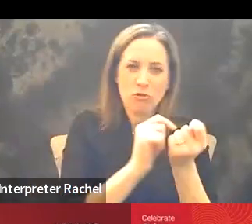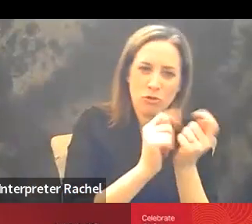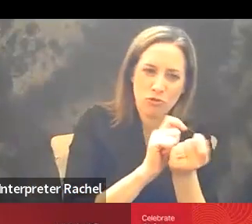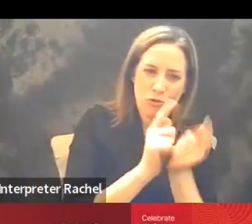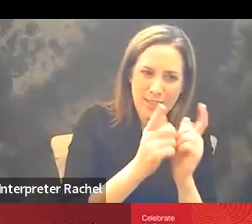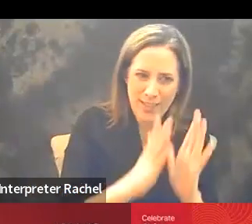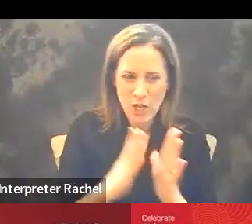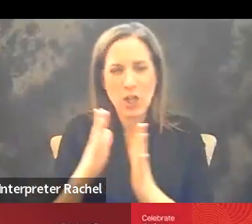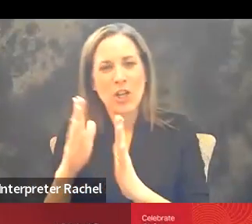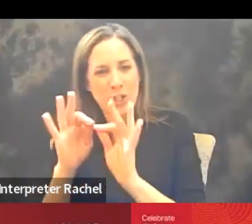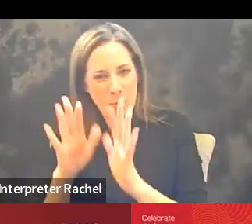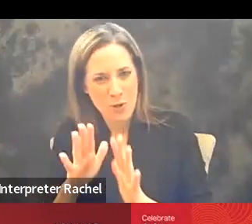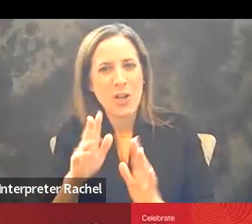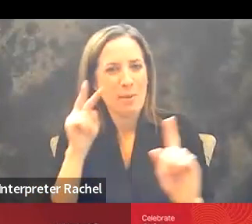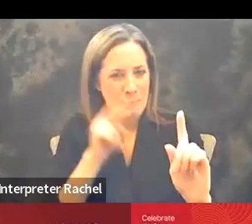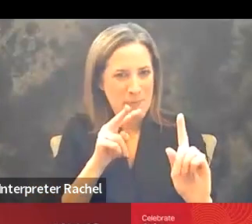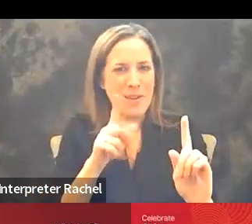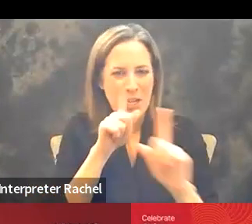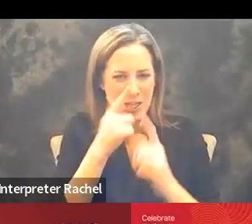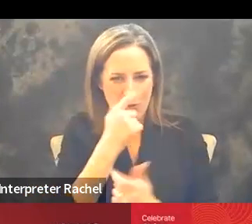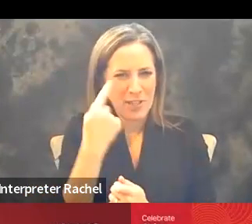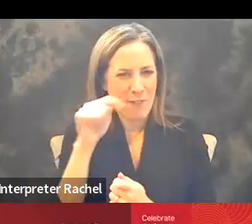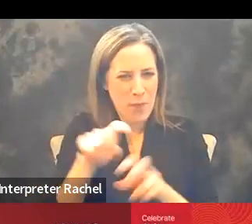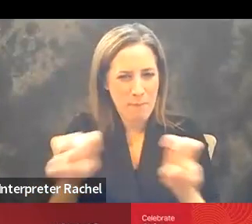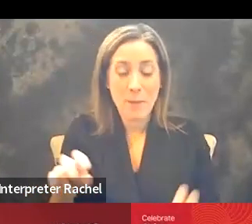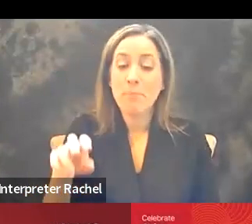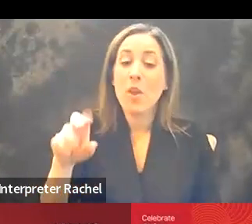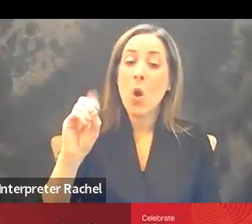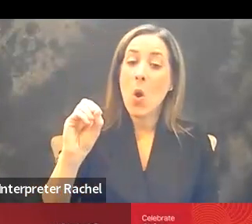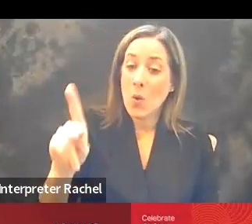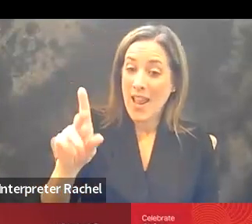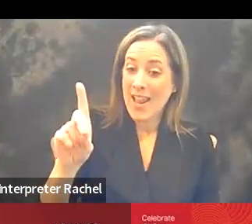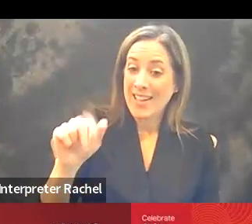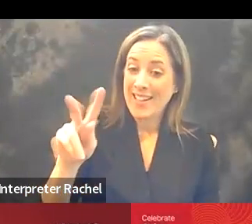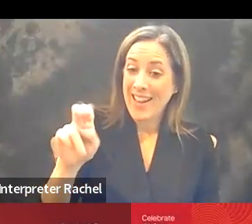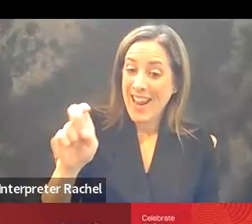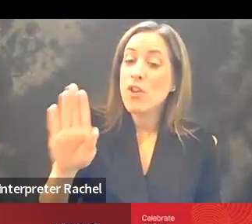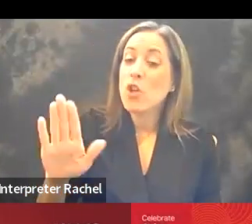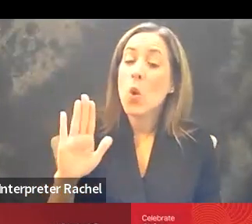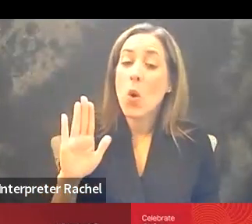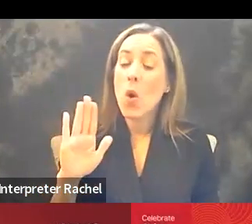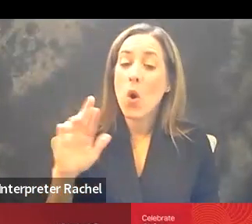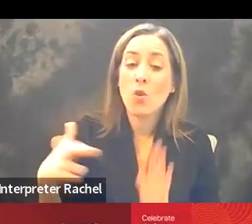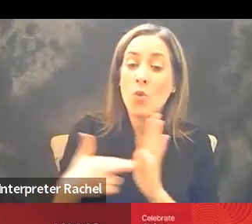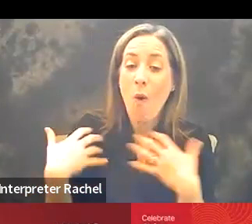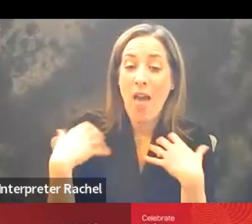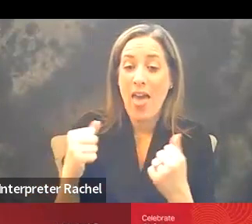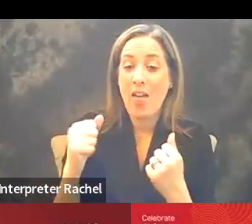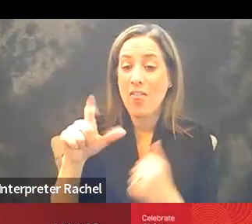panel. Now, Dave, why don't you tell us a little bit from your angle? What is your role in health literacy? I don't think it's every day that we